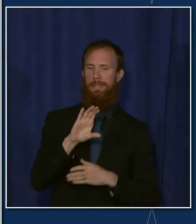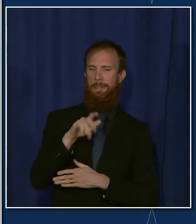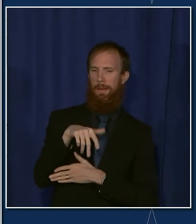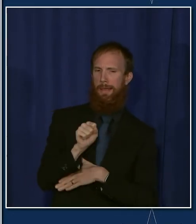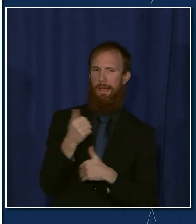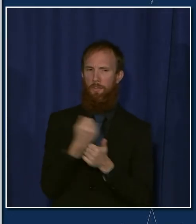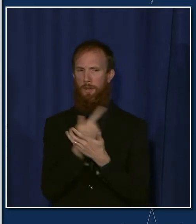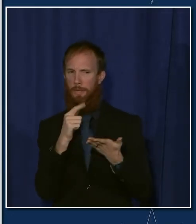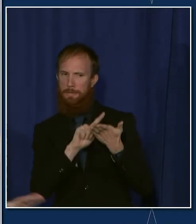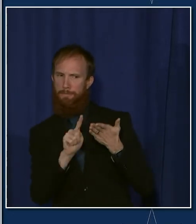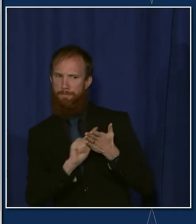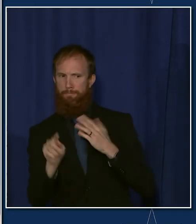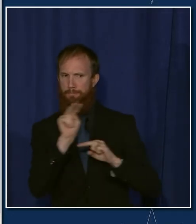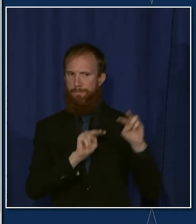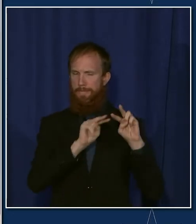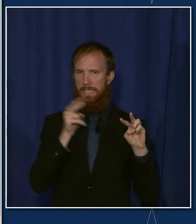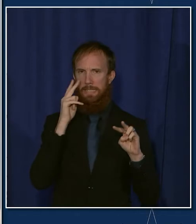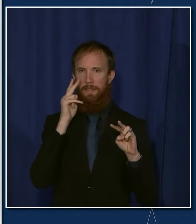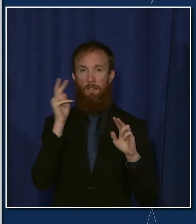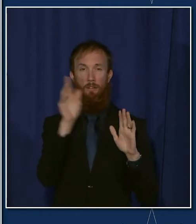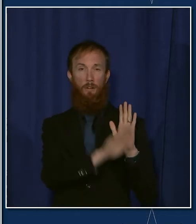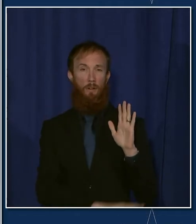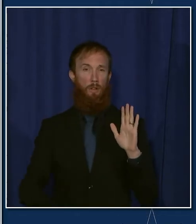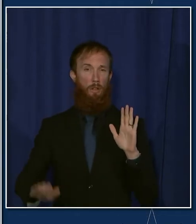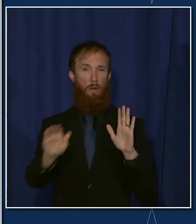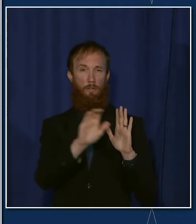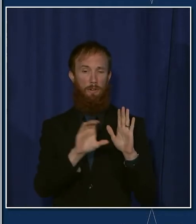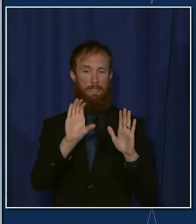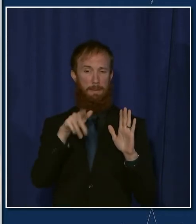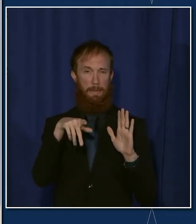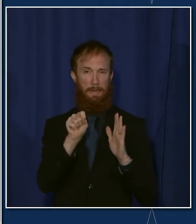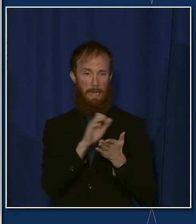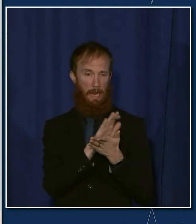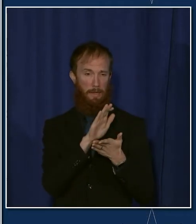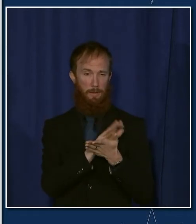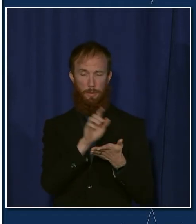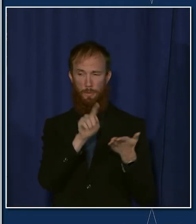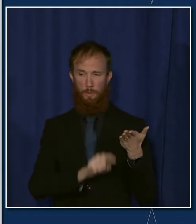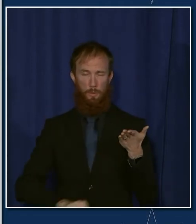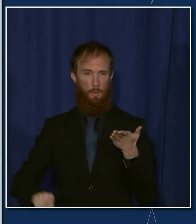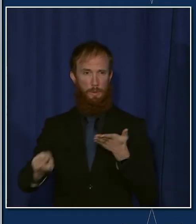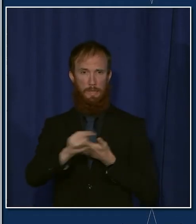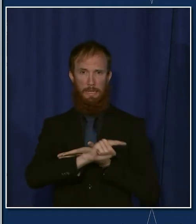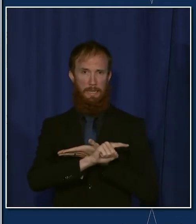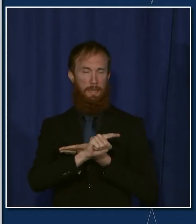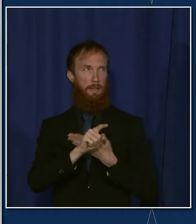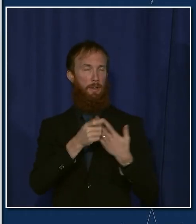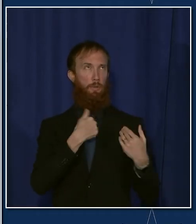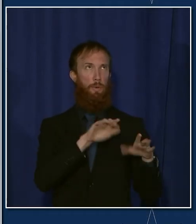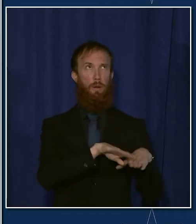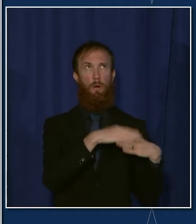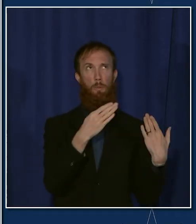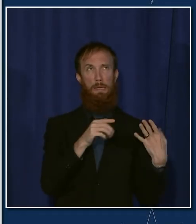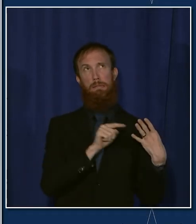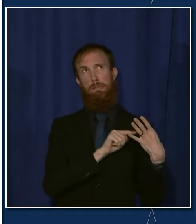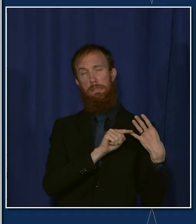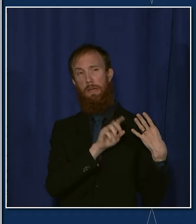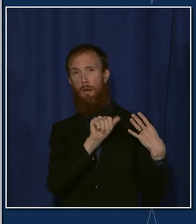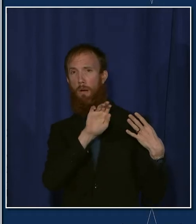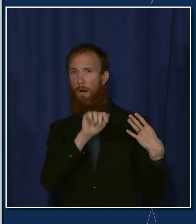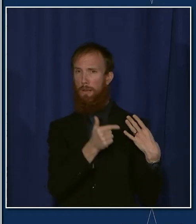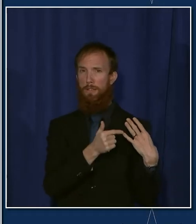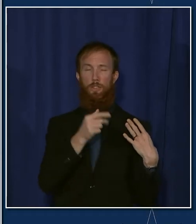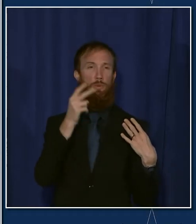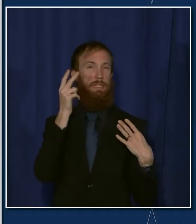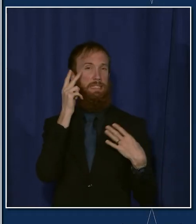investigating. Across all of Chicago Public Schools, since school reopened in late August, there have been